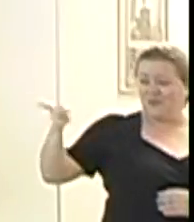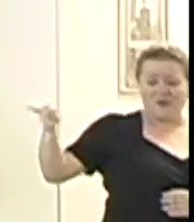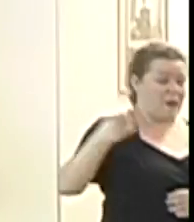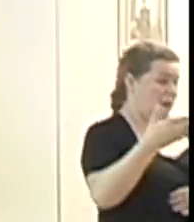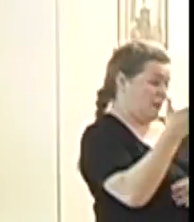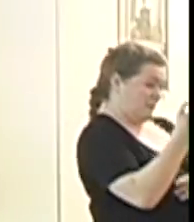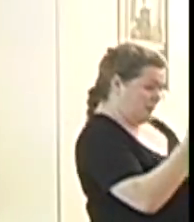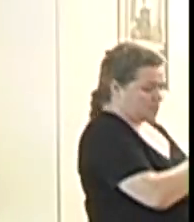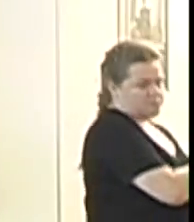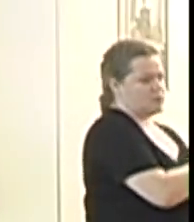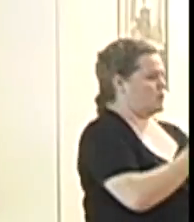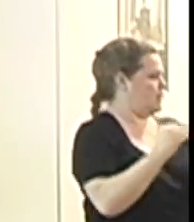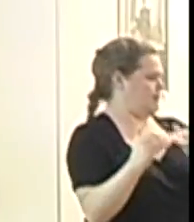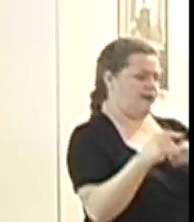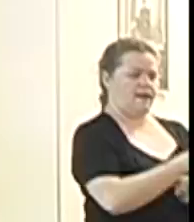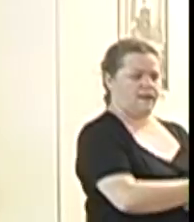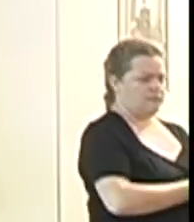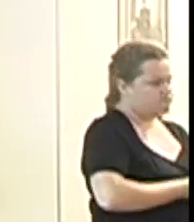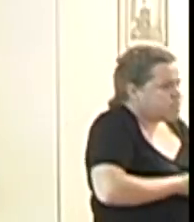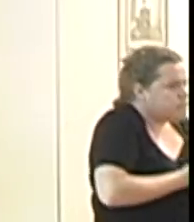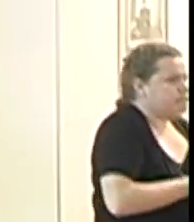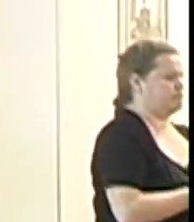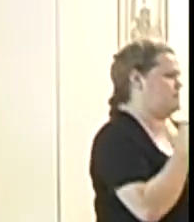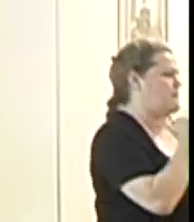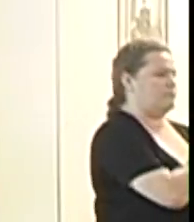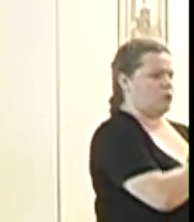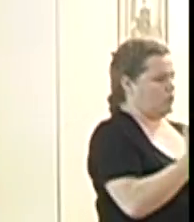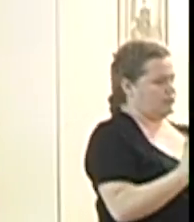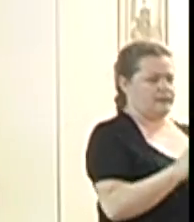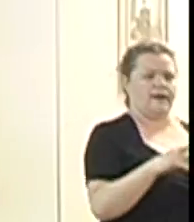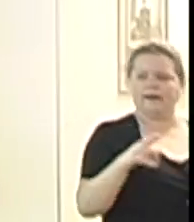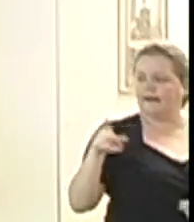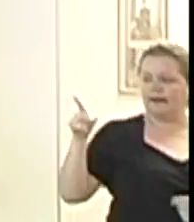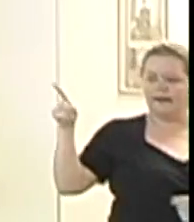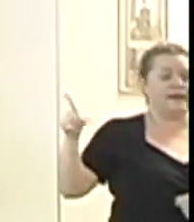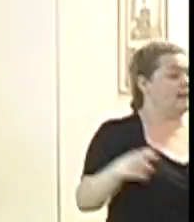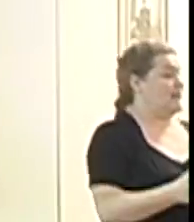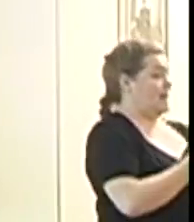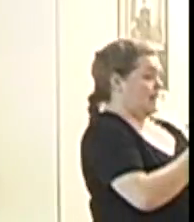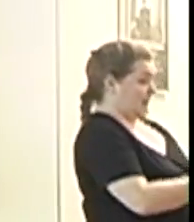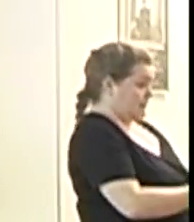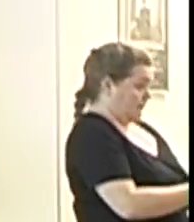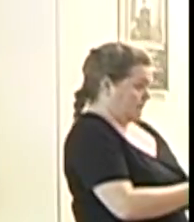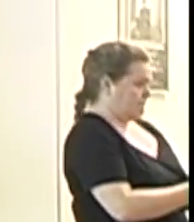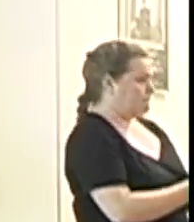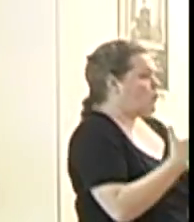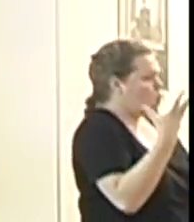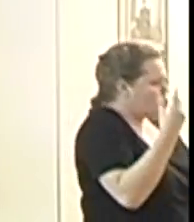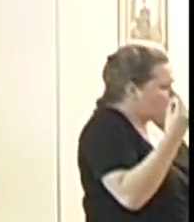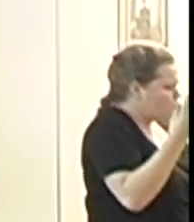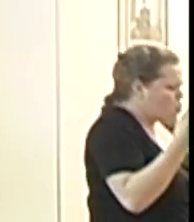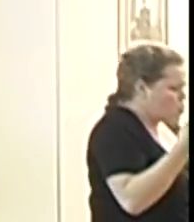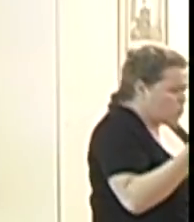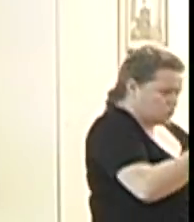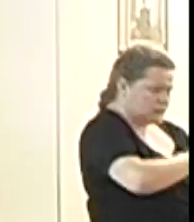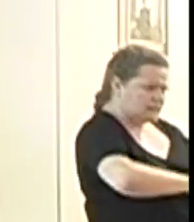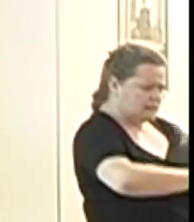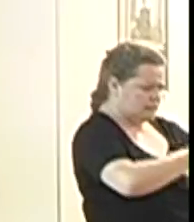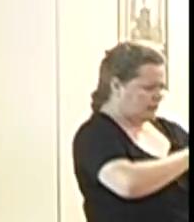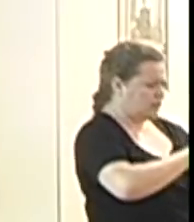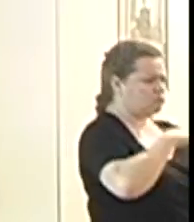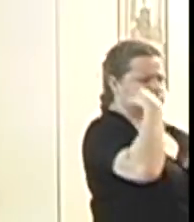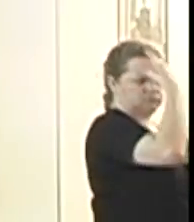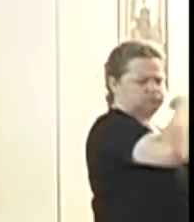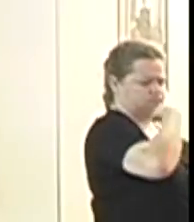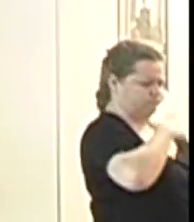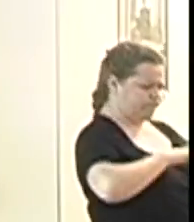created equal. So that the place of articulation in yellow, children are very successful